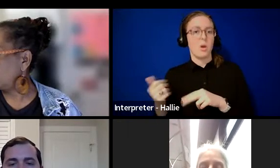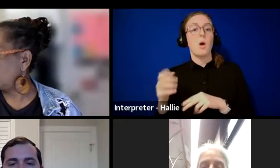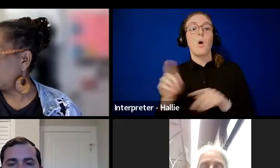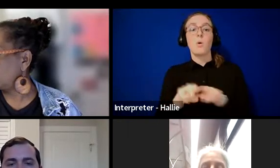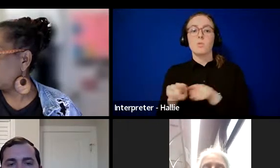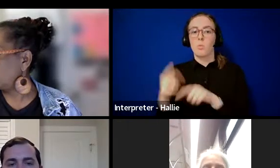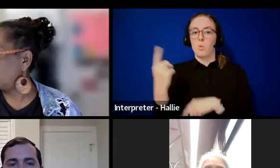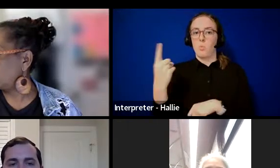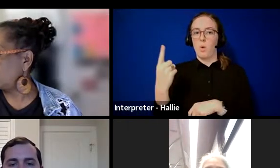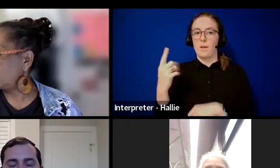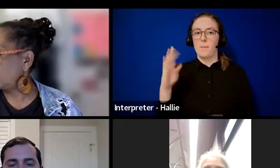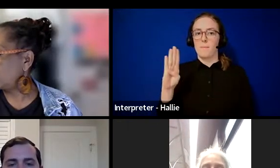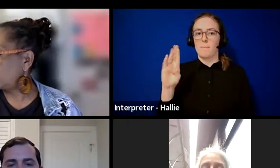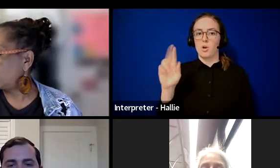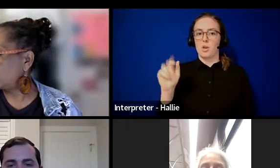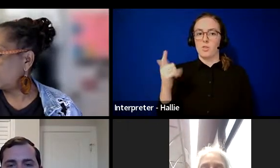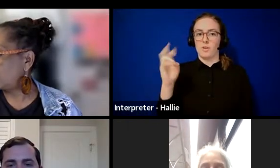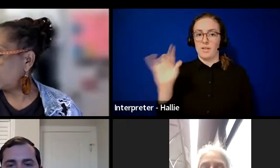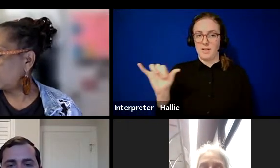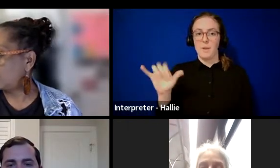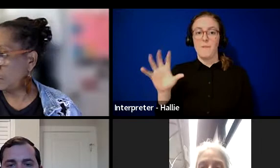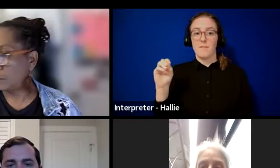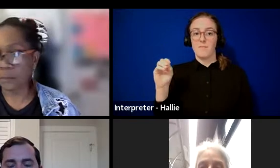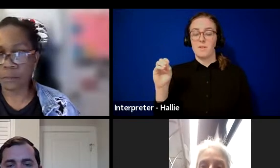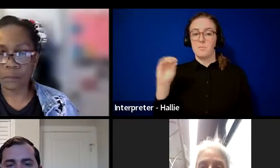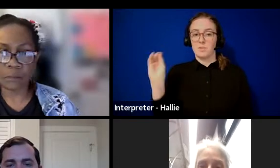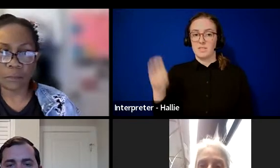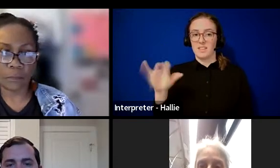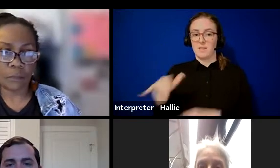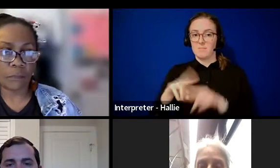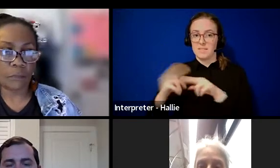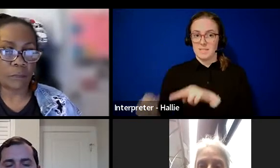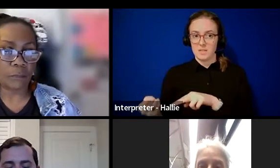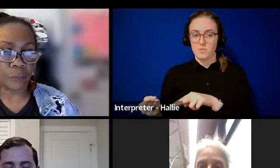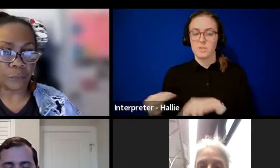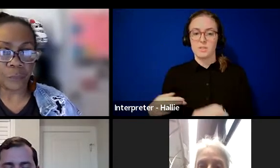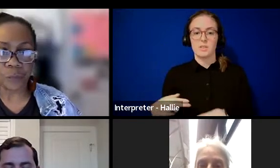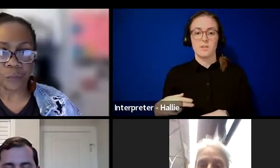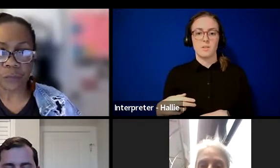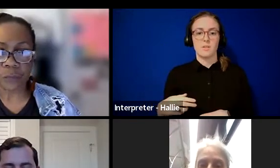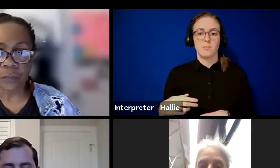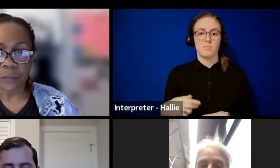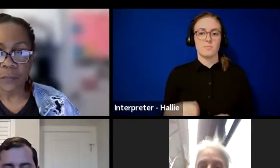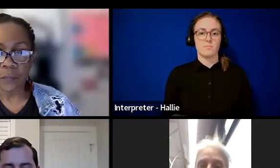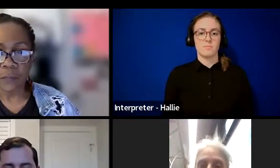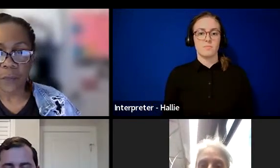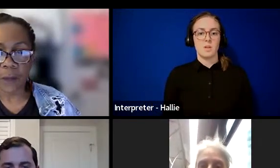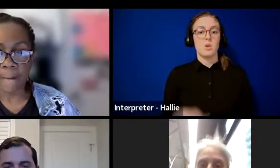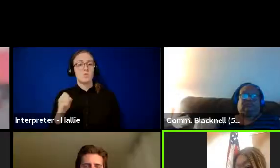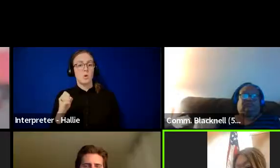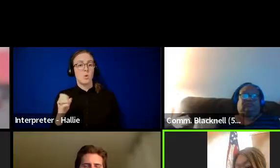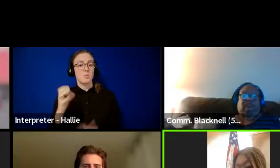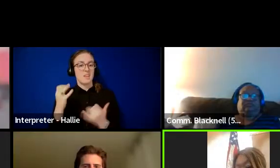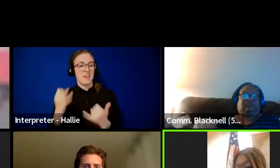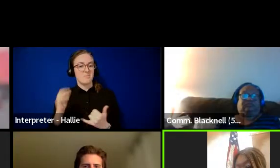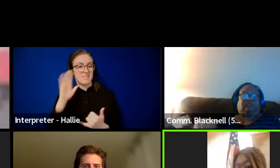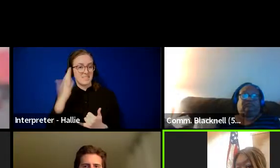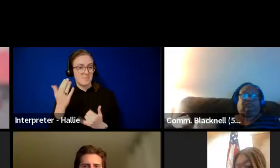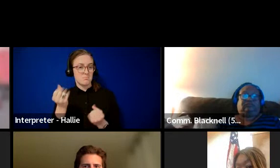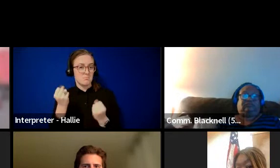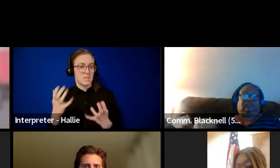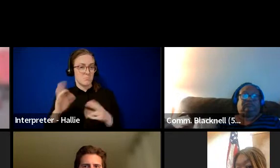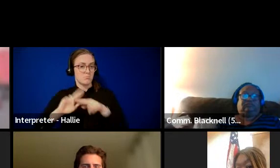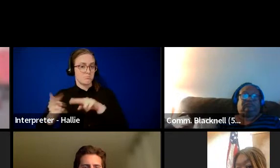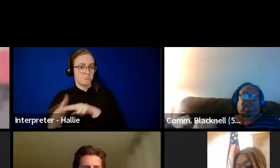a 50% decrease, and only 12 theft from autos, which was a 37% decrease. So we're looking much better with that.